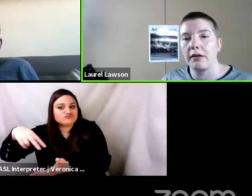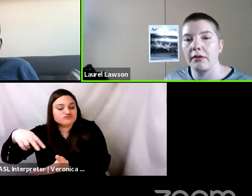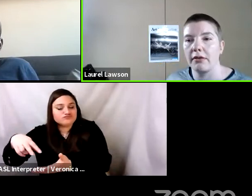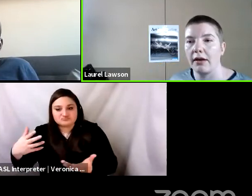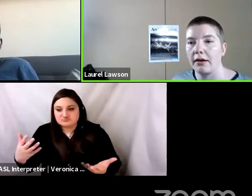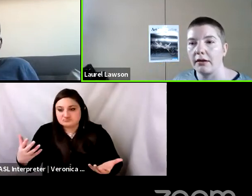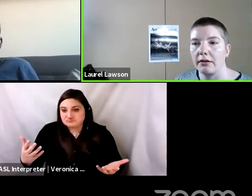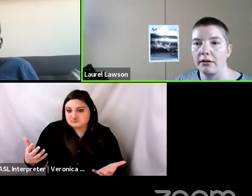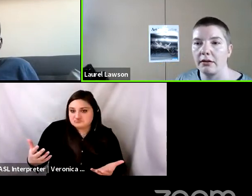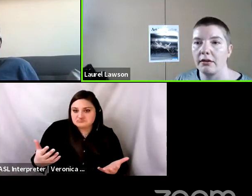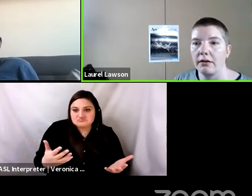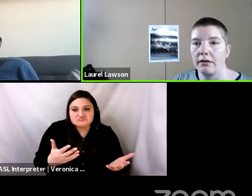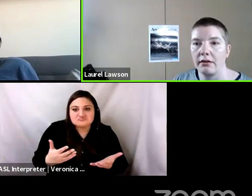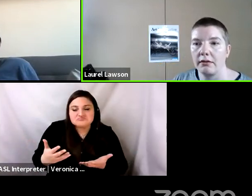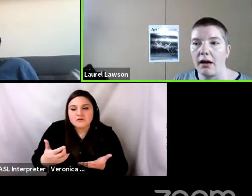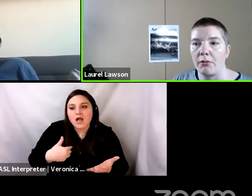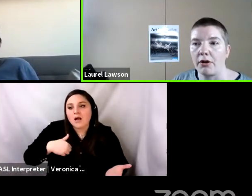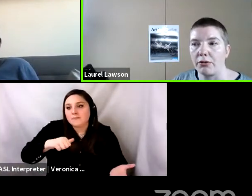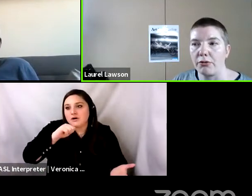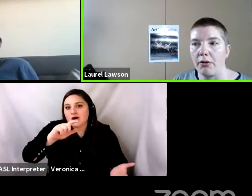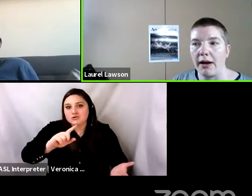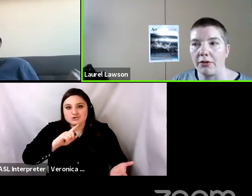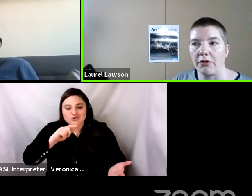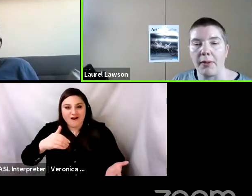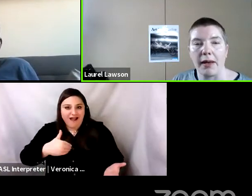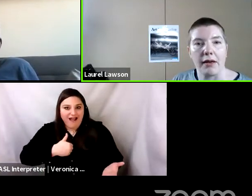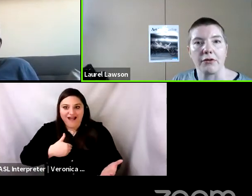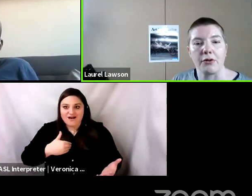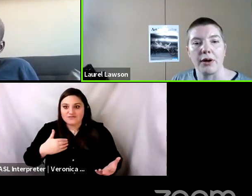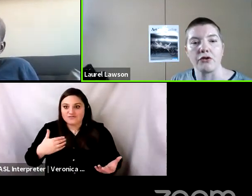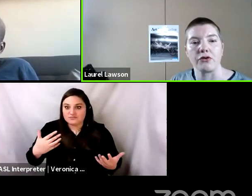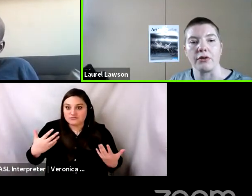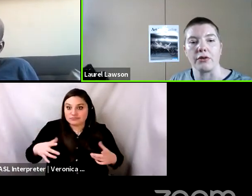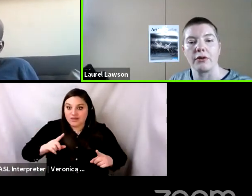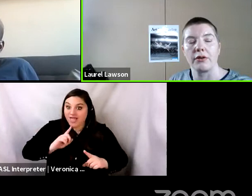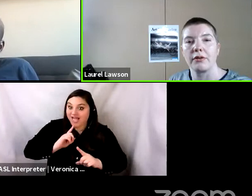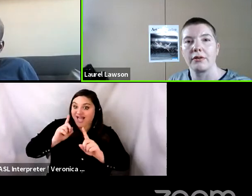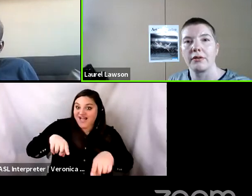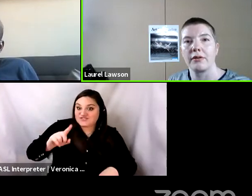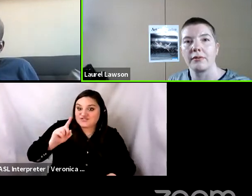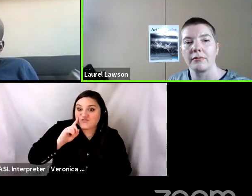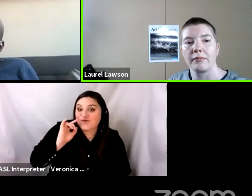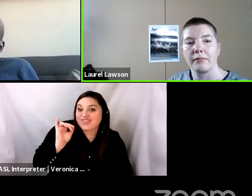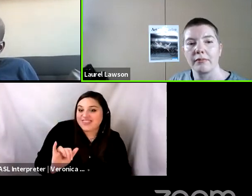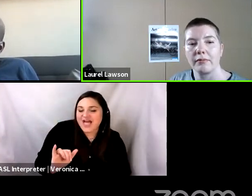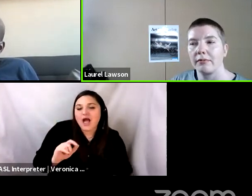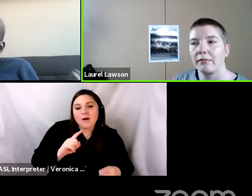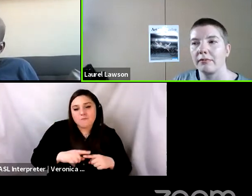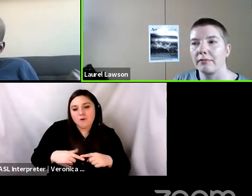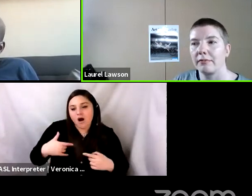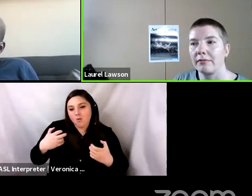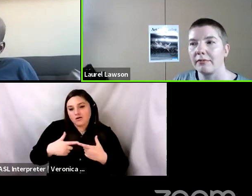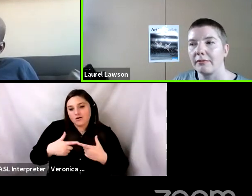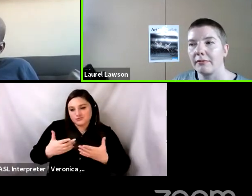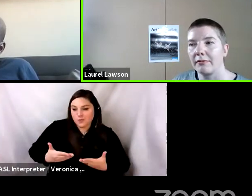that's something that I want to throw out in the space as a question.